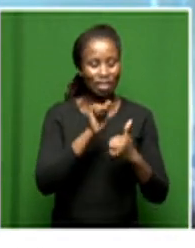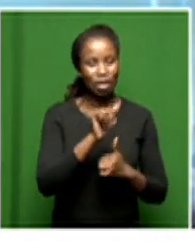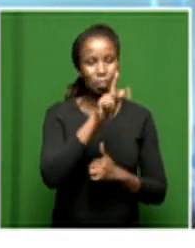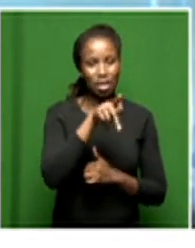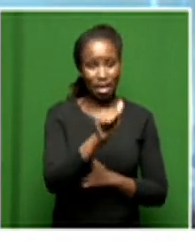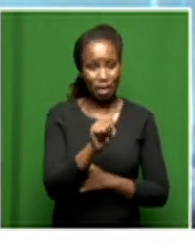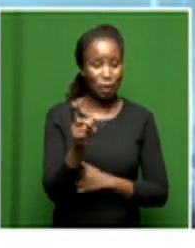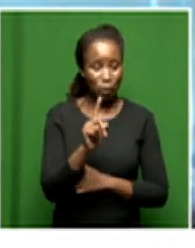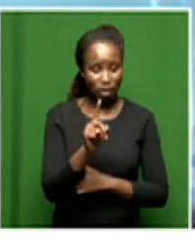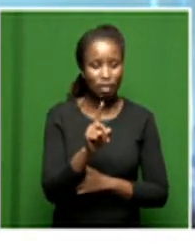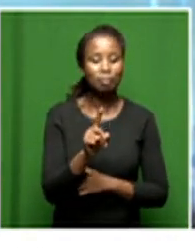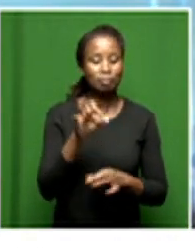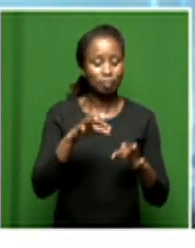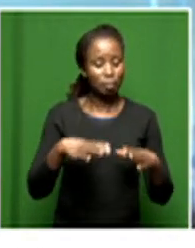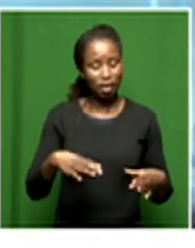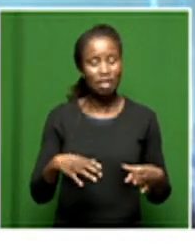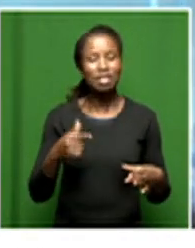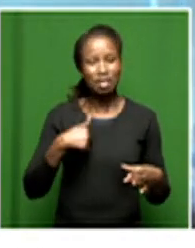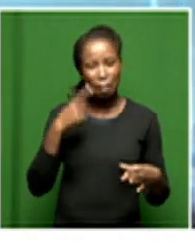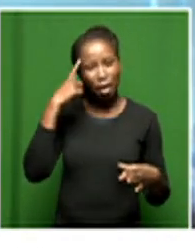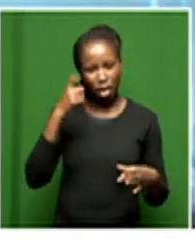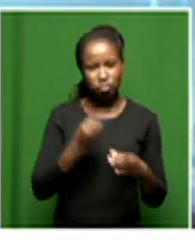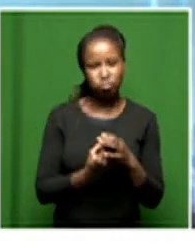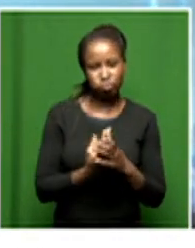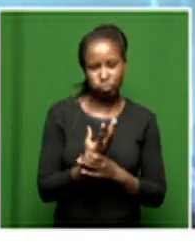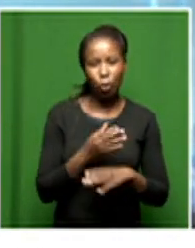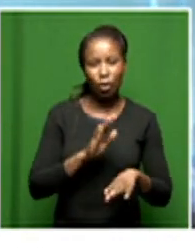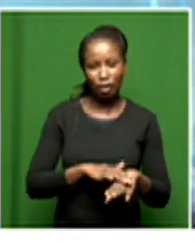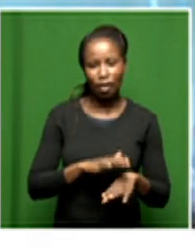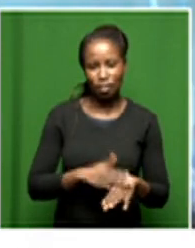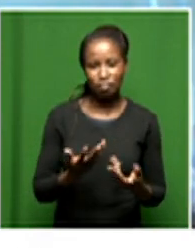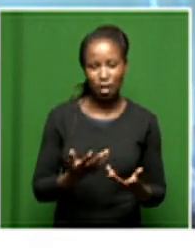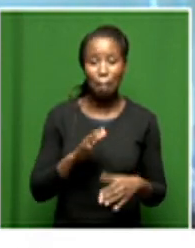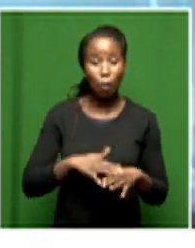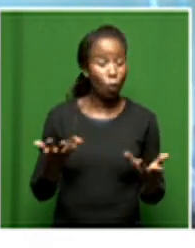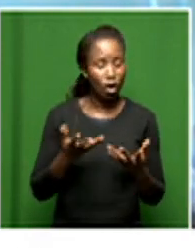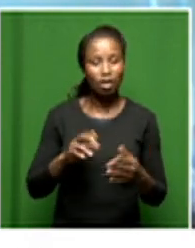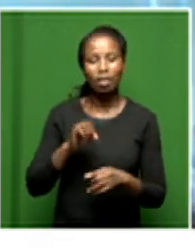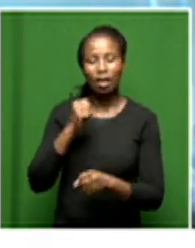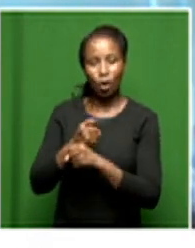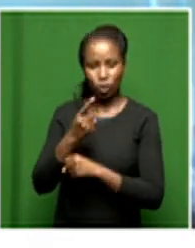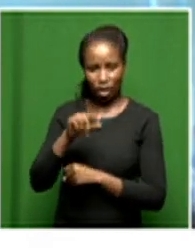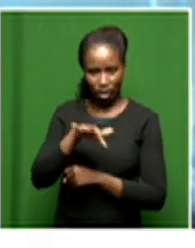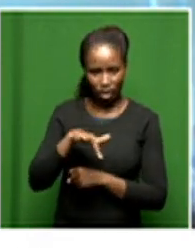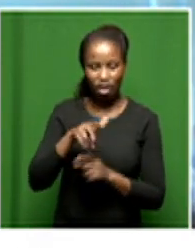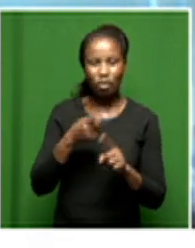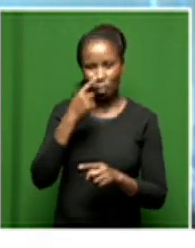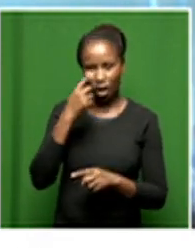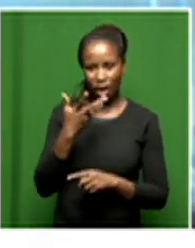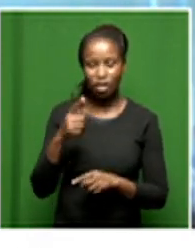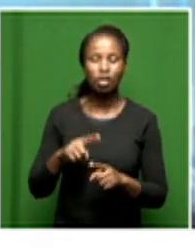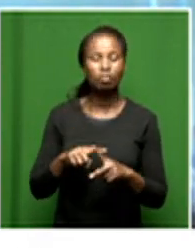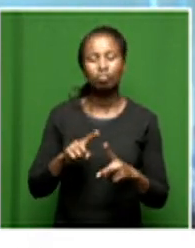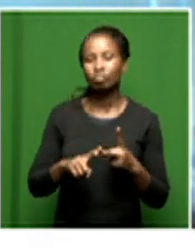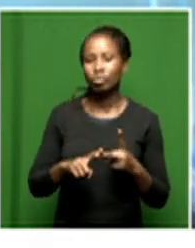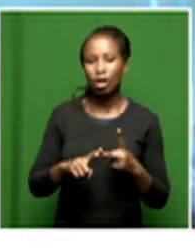I do think there's a path to growth for them across Gauteng amongst coloured communities, possibly Nelson Mandela